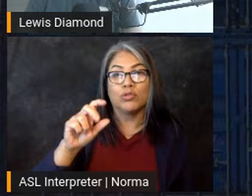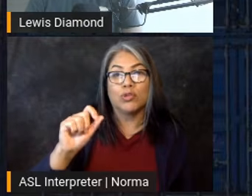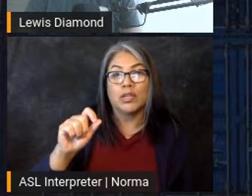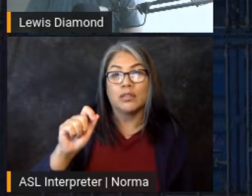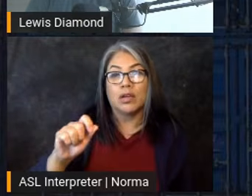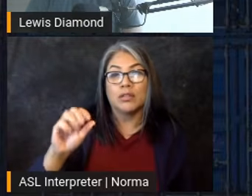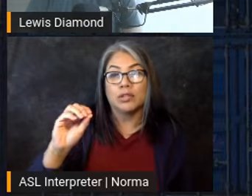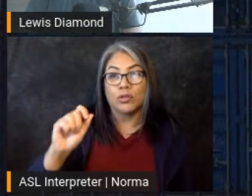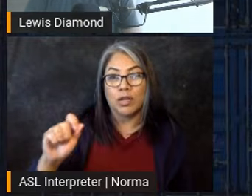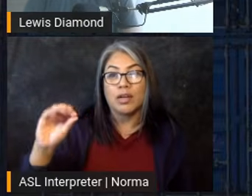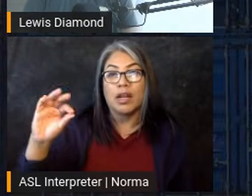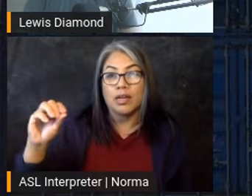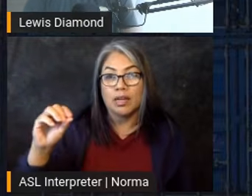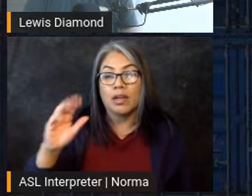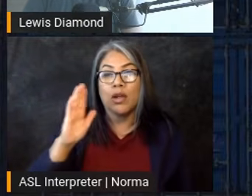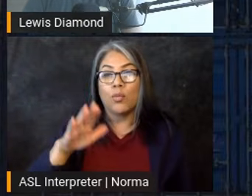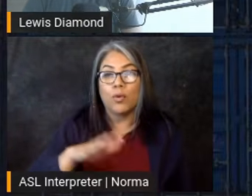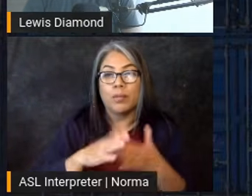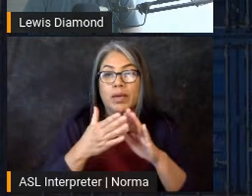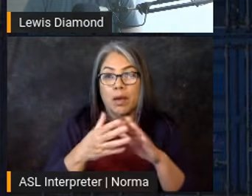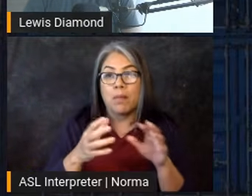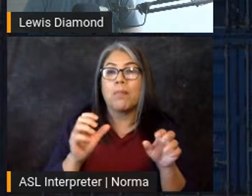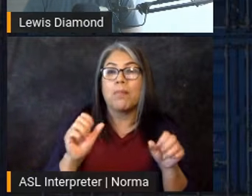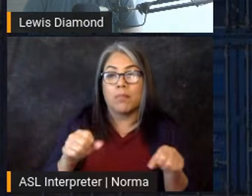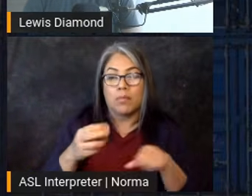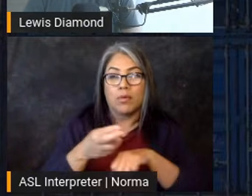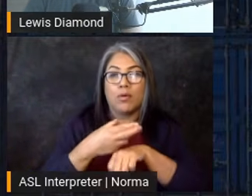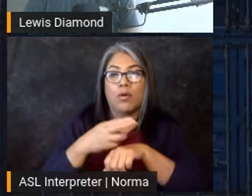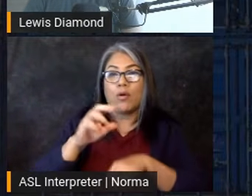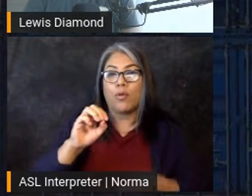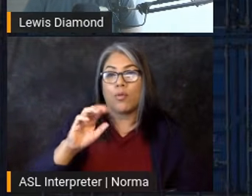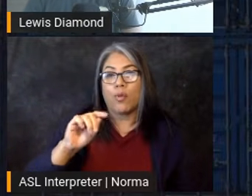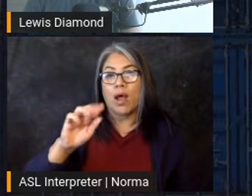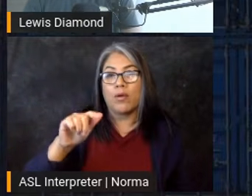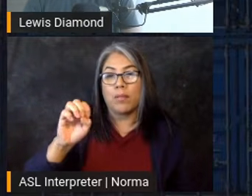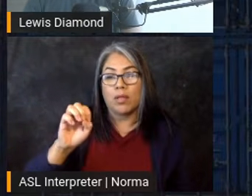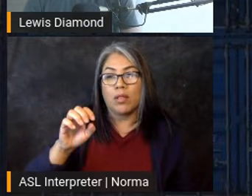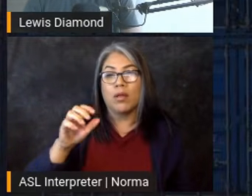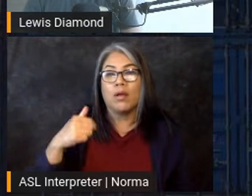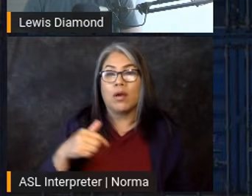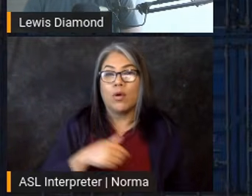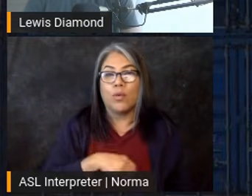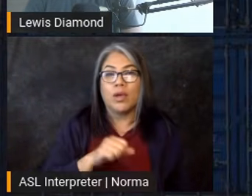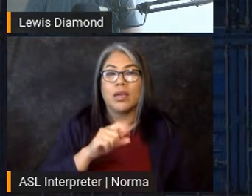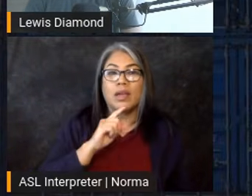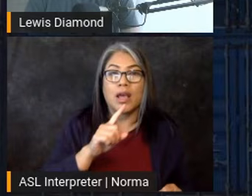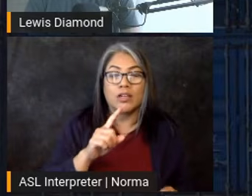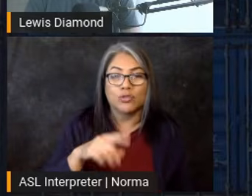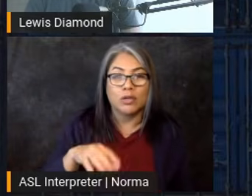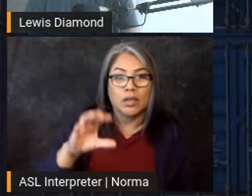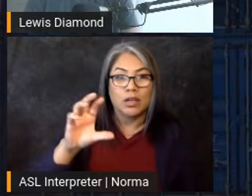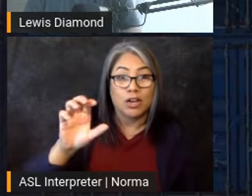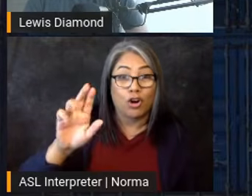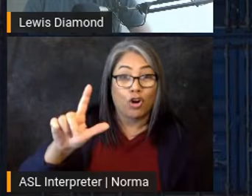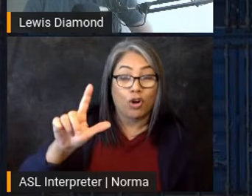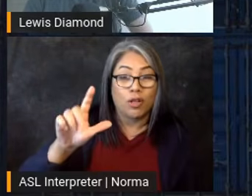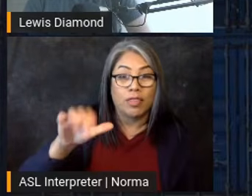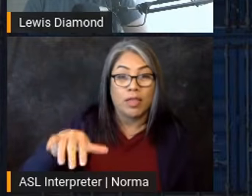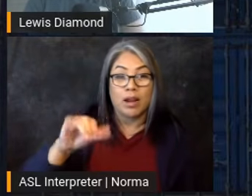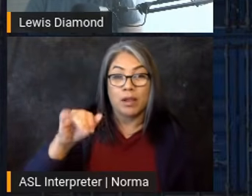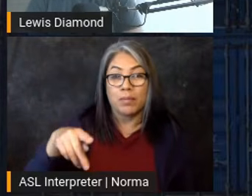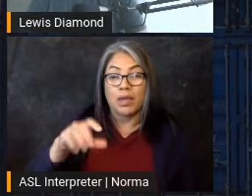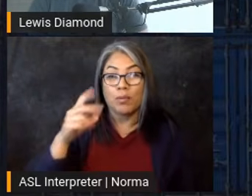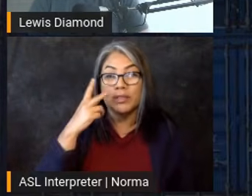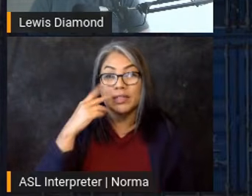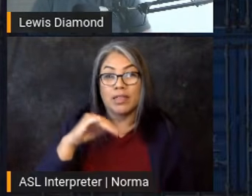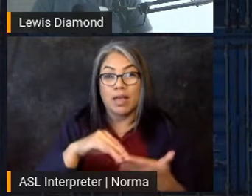10.220.0.90 will become routable, and we can actually curl that IP, and we see the output for that specific